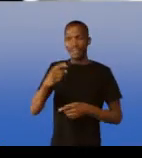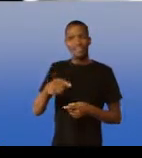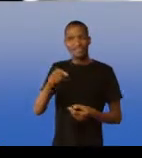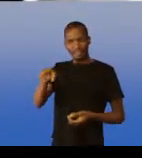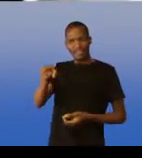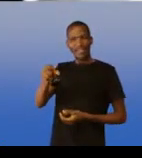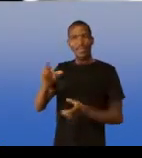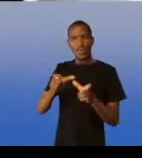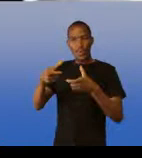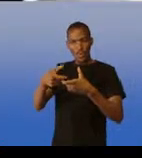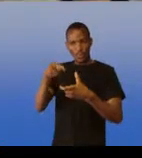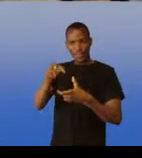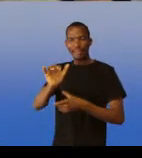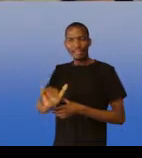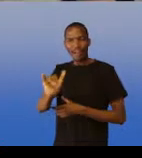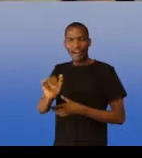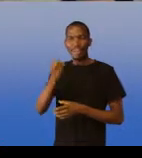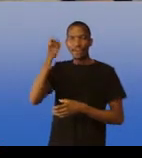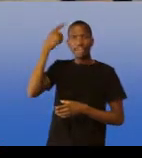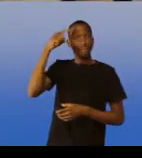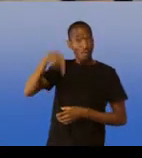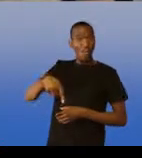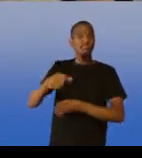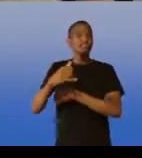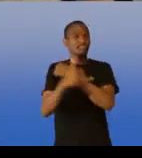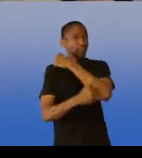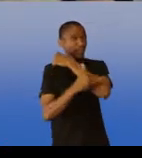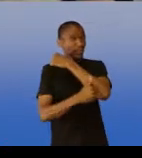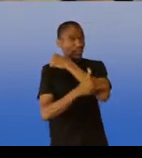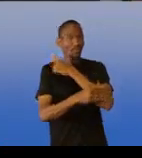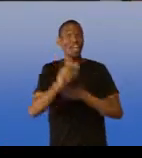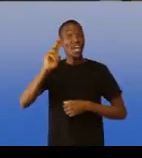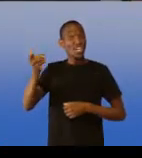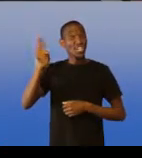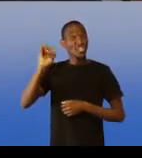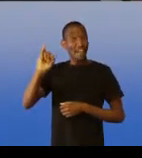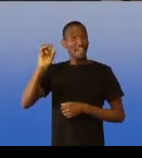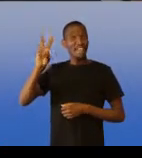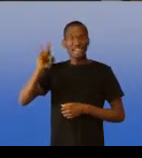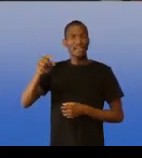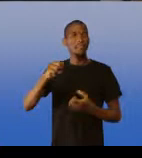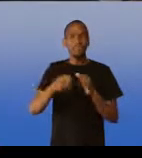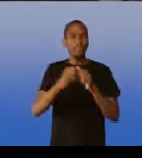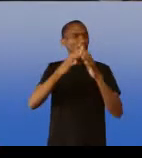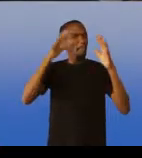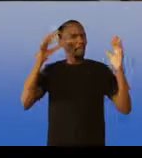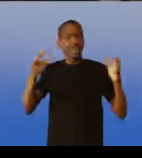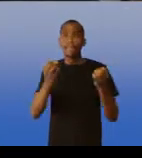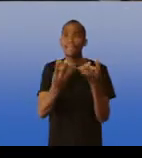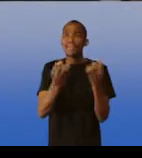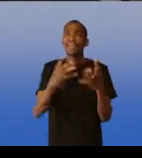is the future for this country. HIV/AIDS is still a real big issue. As long as a lot of people are getting